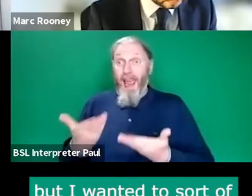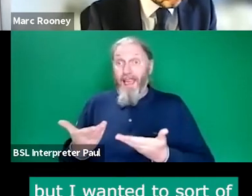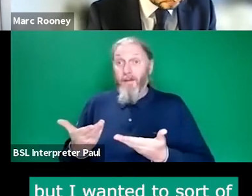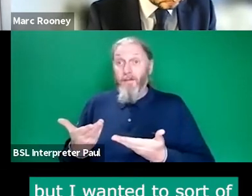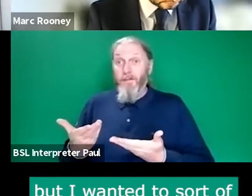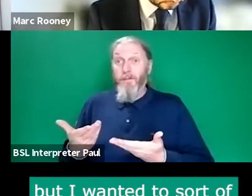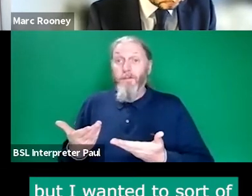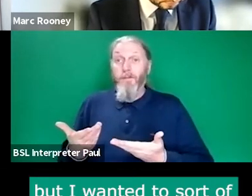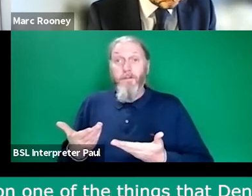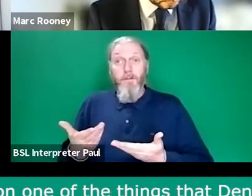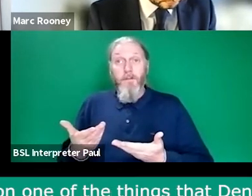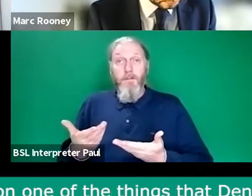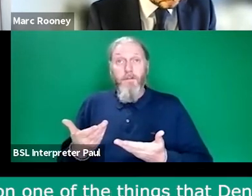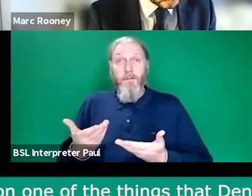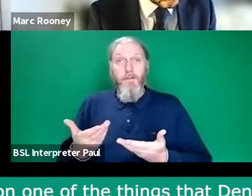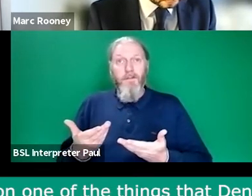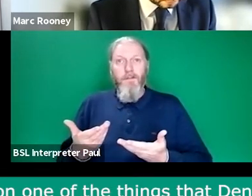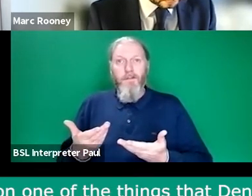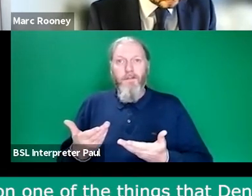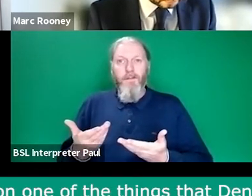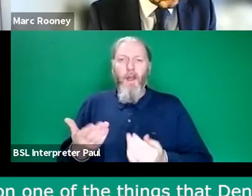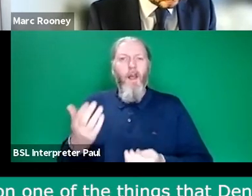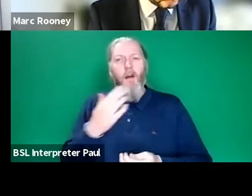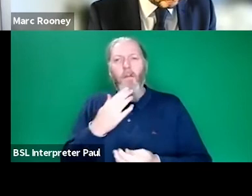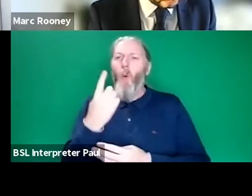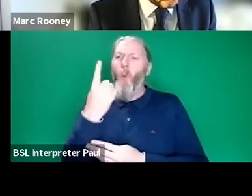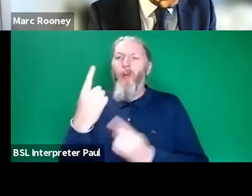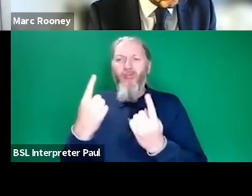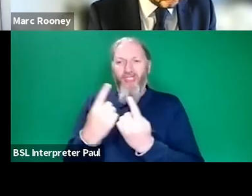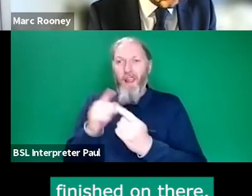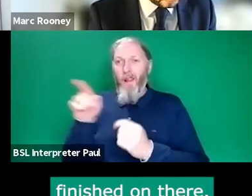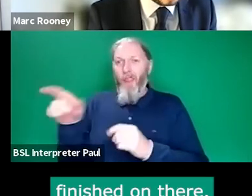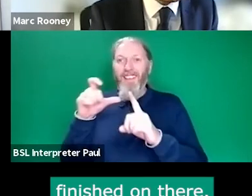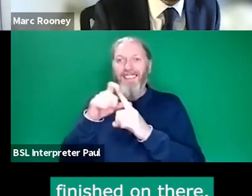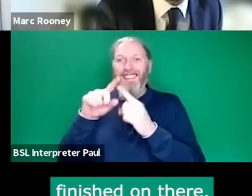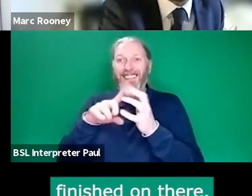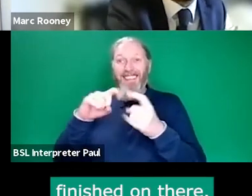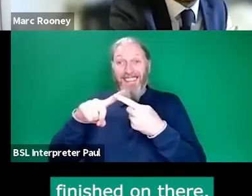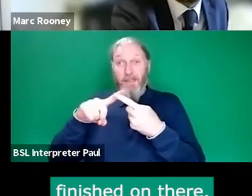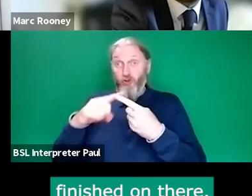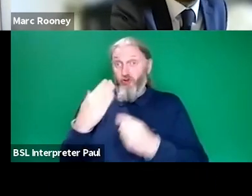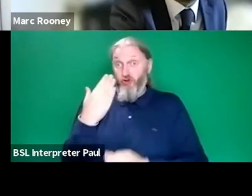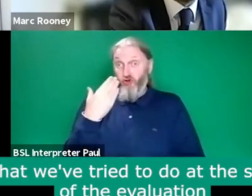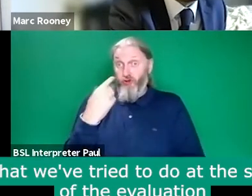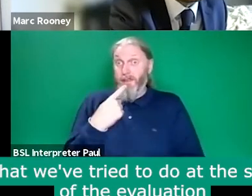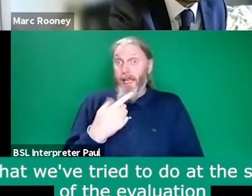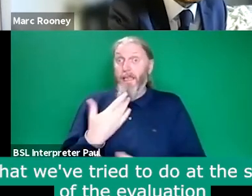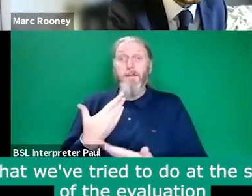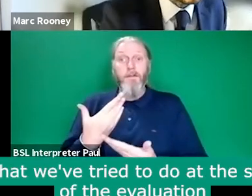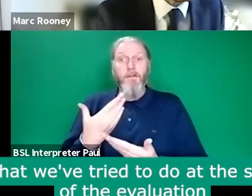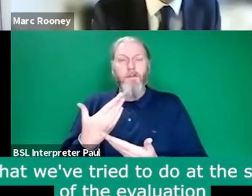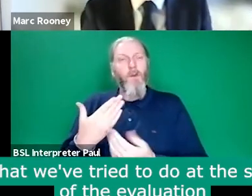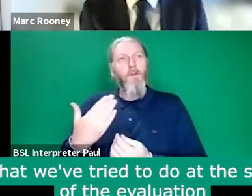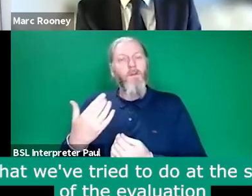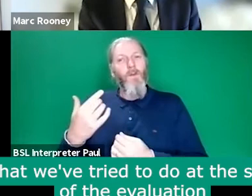sort of take on one of the things that Denise just finished on there. What we've tried to